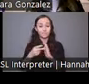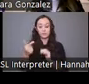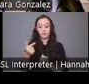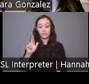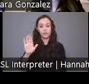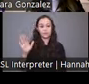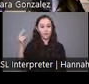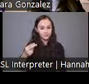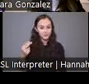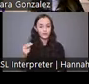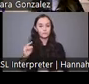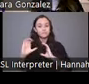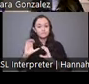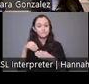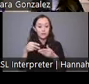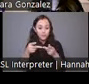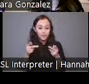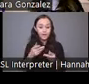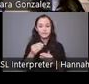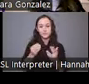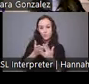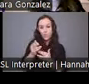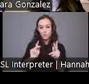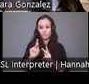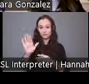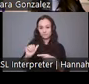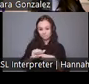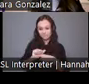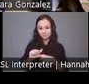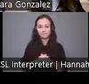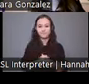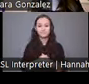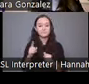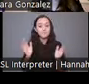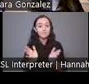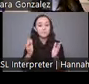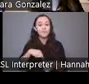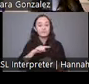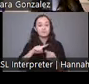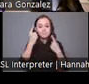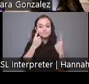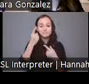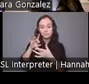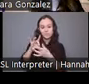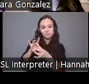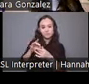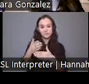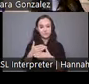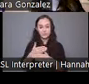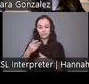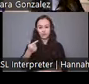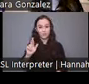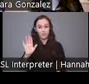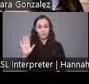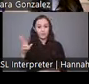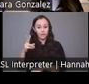in place and through people's practices. This encourages us to think about the relationality of Grand Ronde's communities to their homelands,